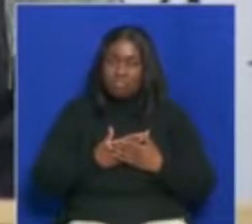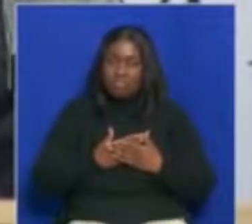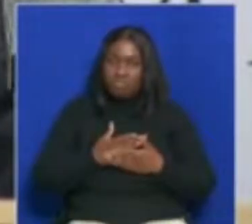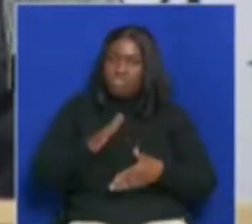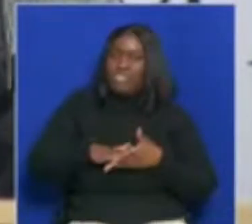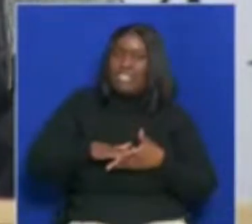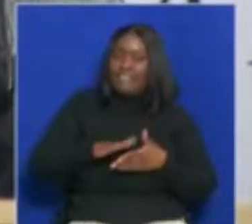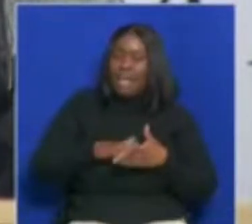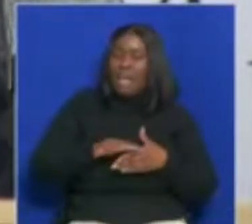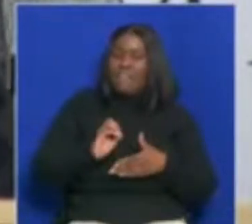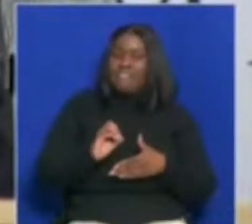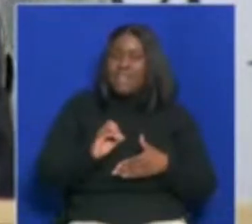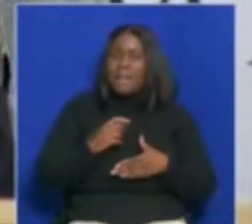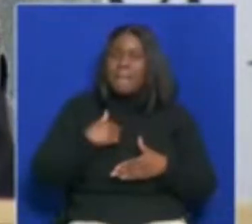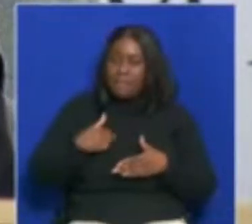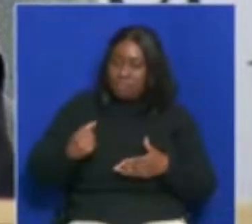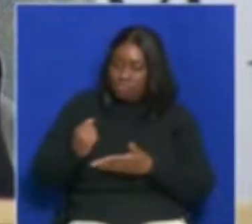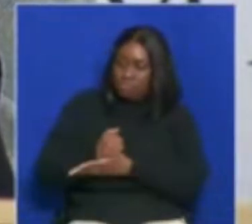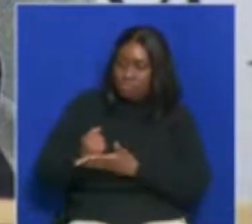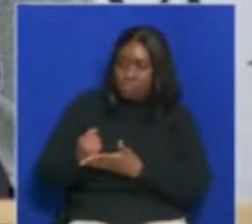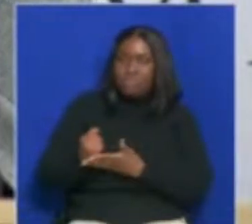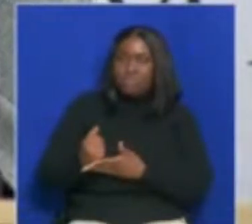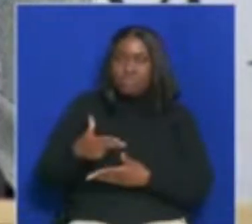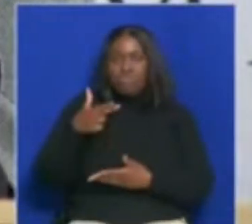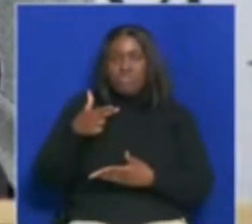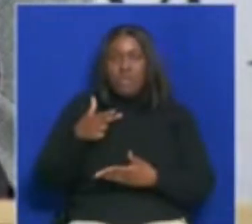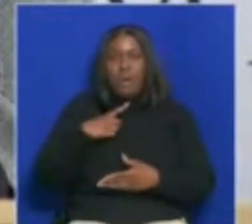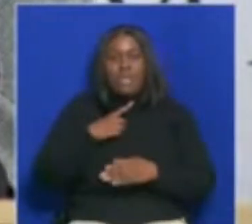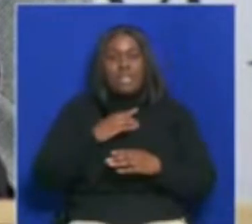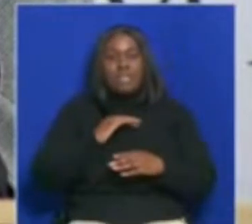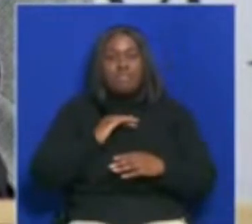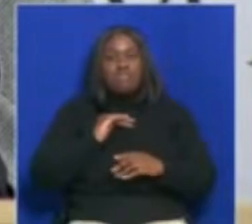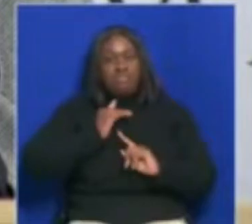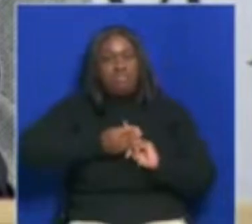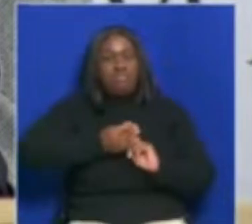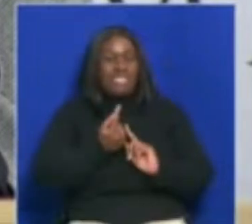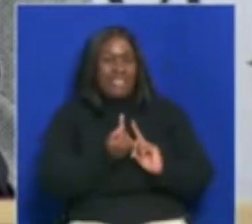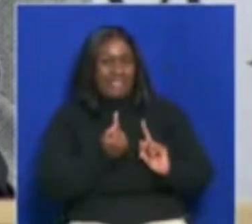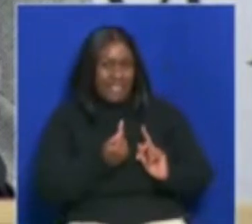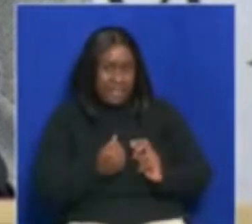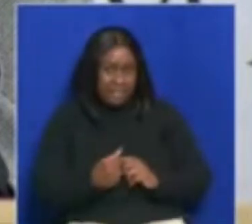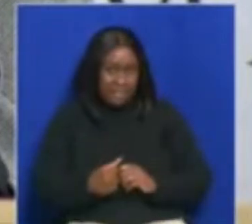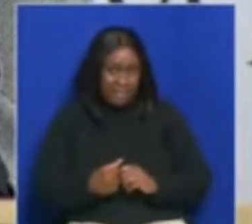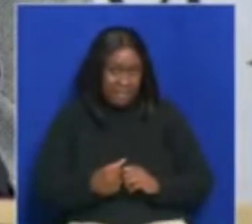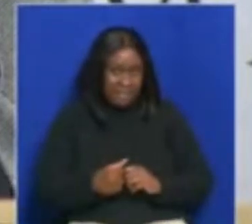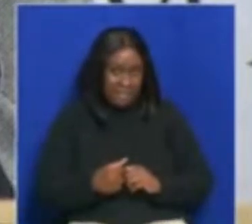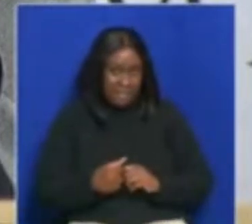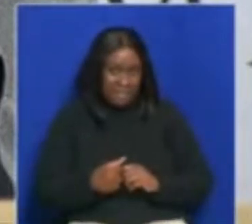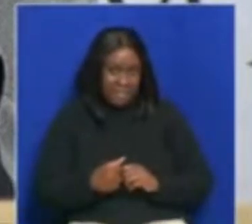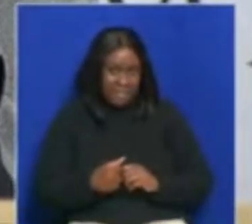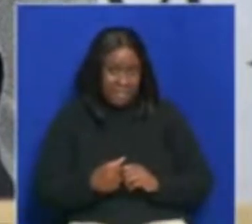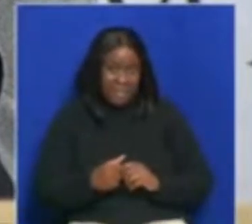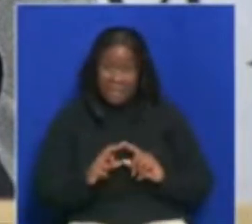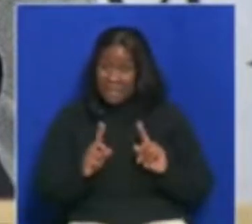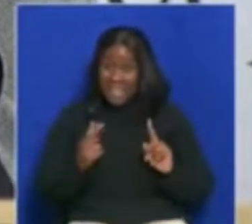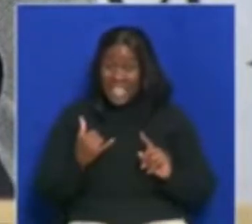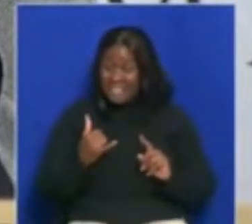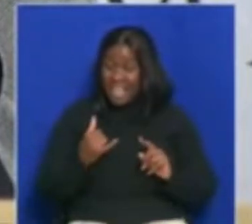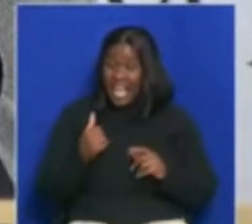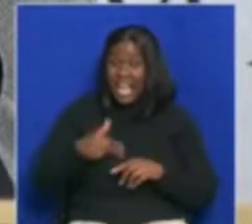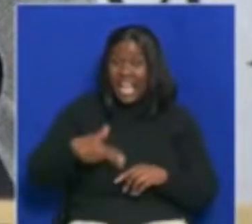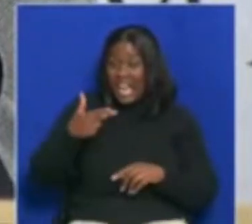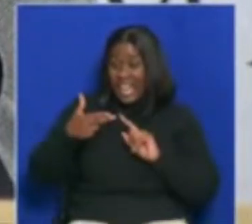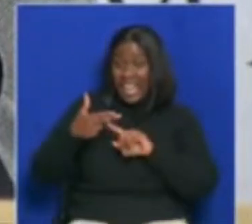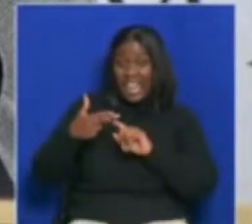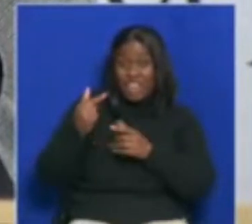in defending yourself. The justification becomes difficult when you use an unlicensed firearm,